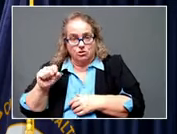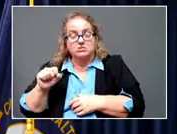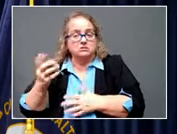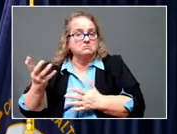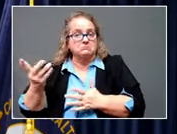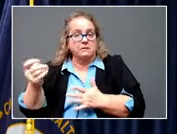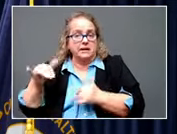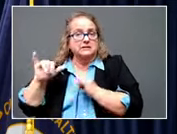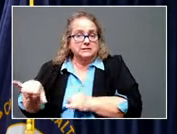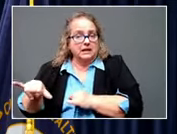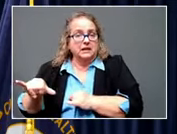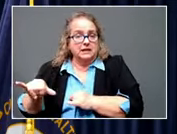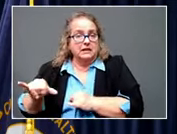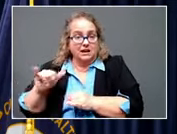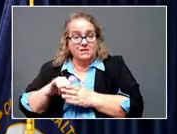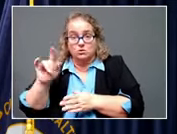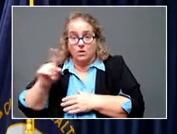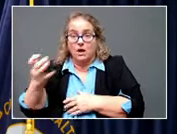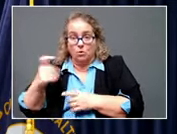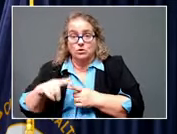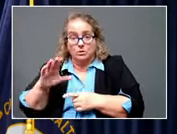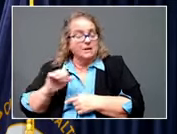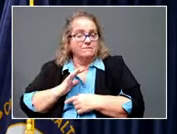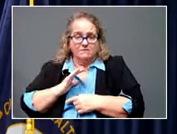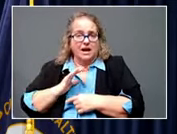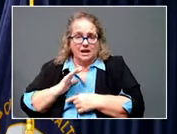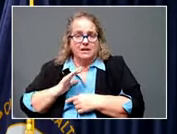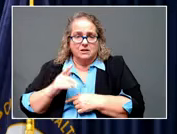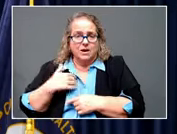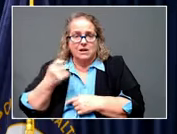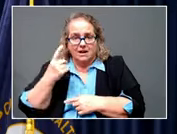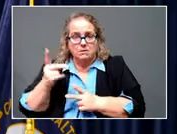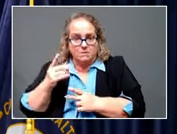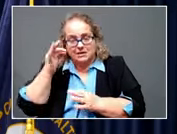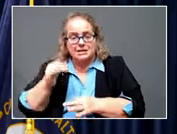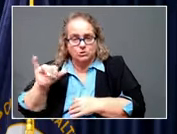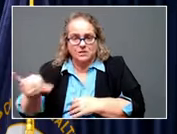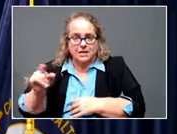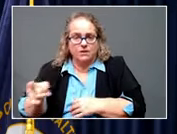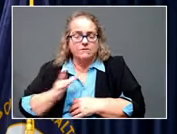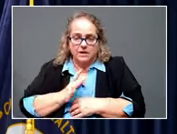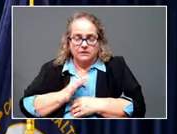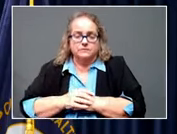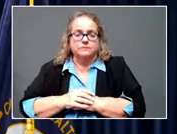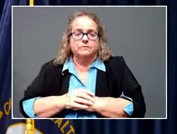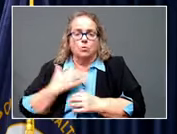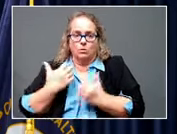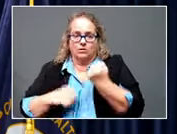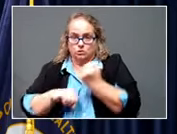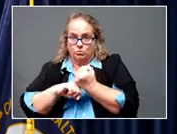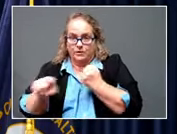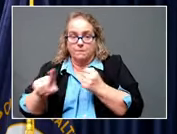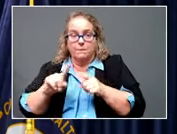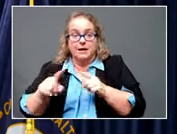that's where they want to be and that helps in where they are right now, then good. We want to support them. But especially in the midst